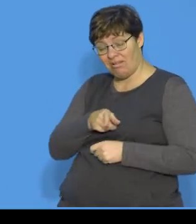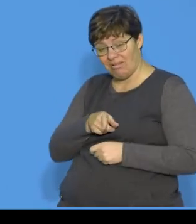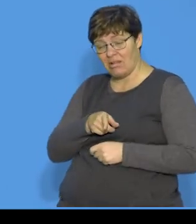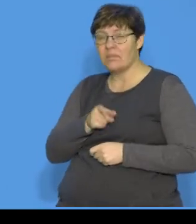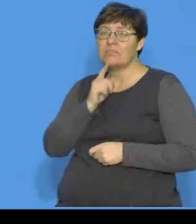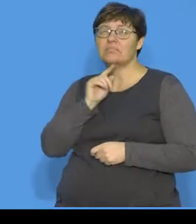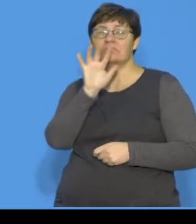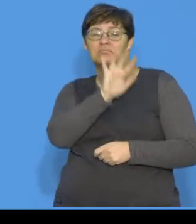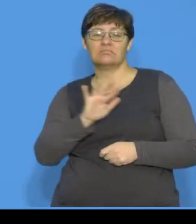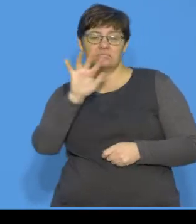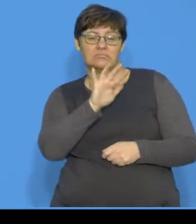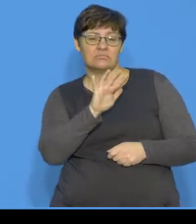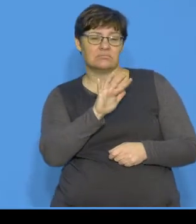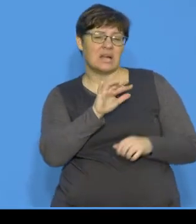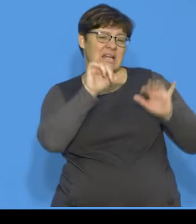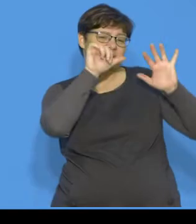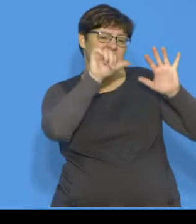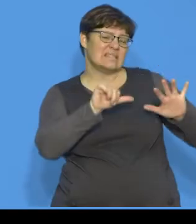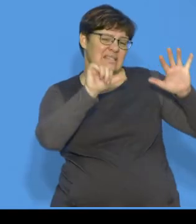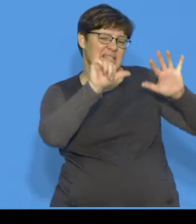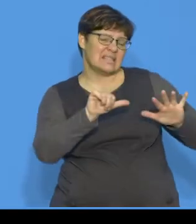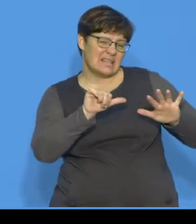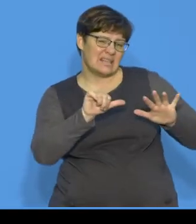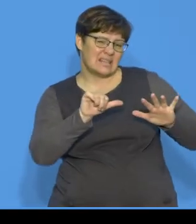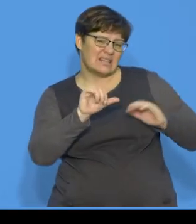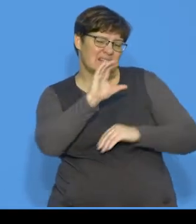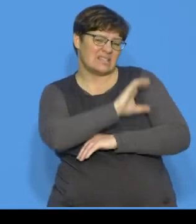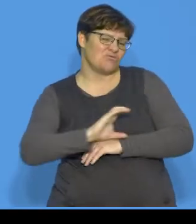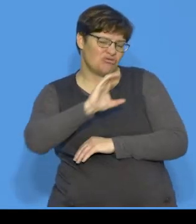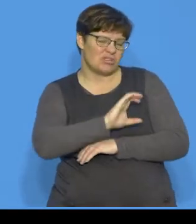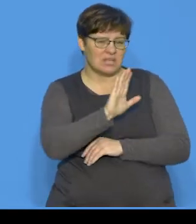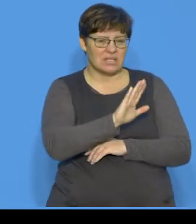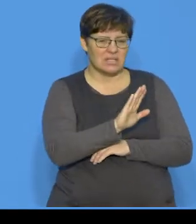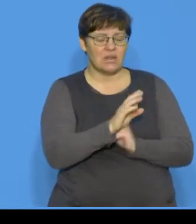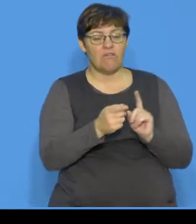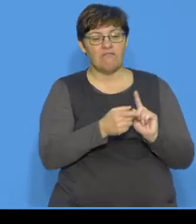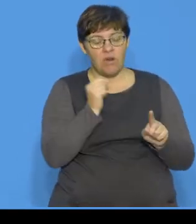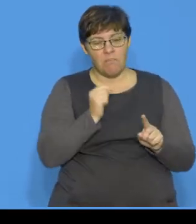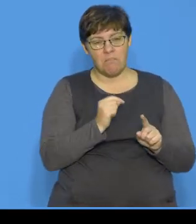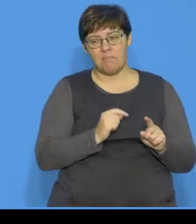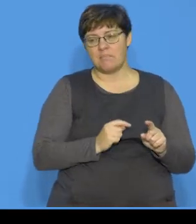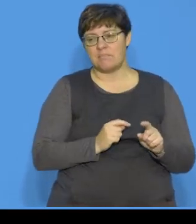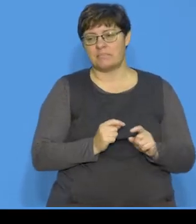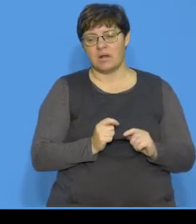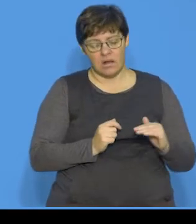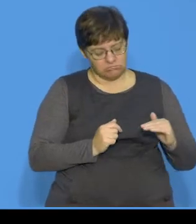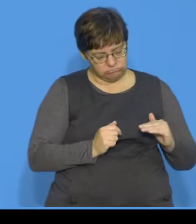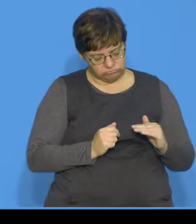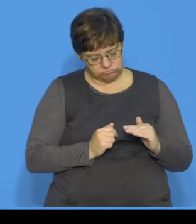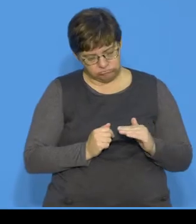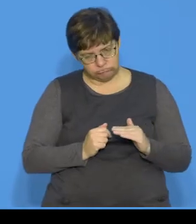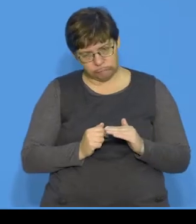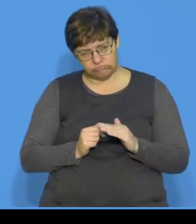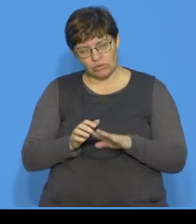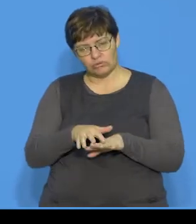the 1600s, the graph moves from being just a steady increase